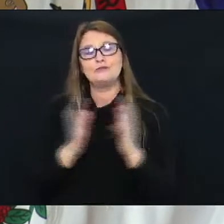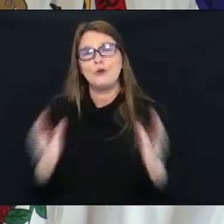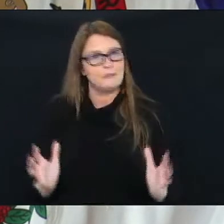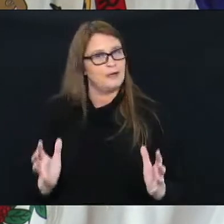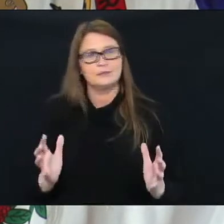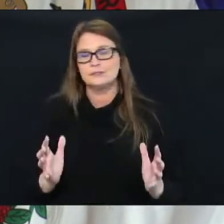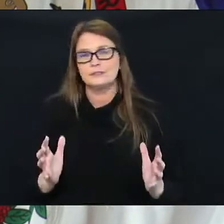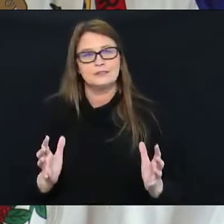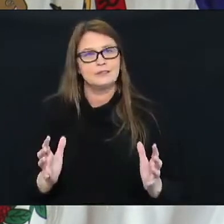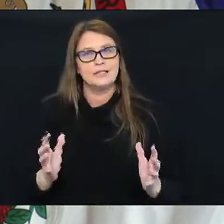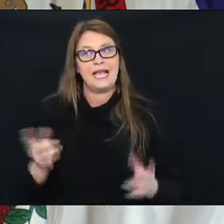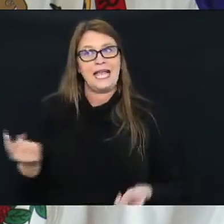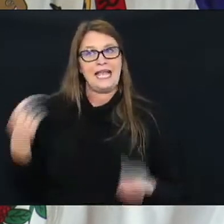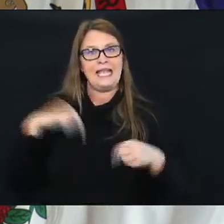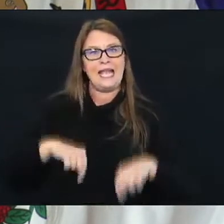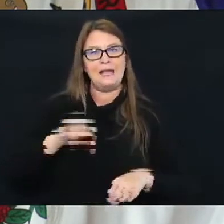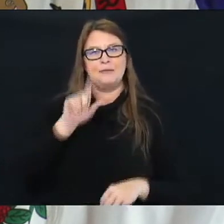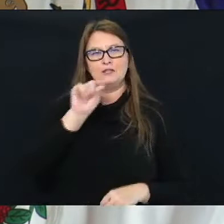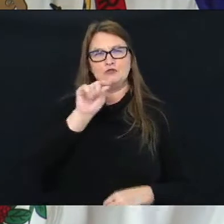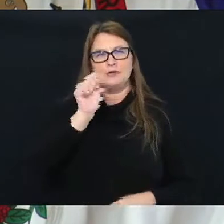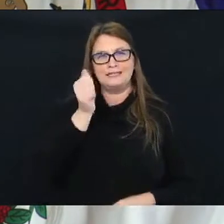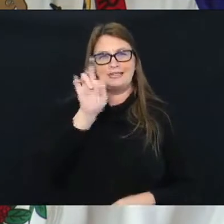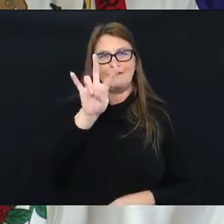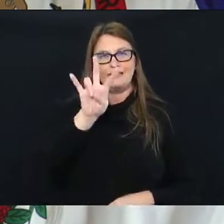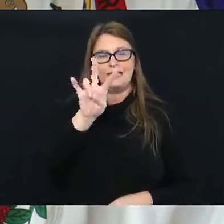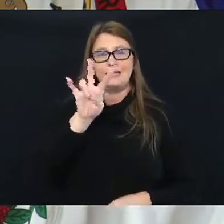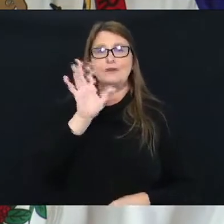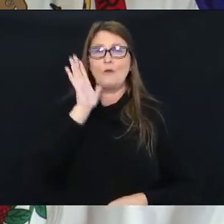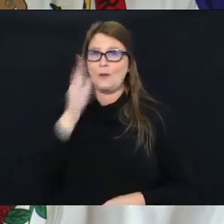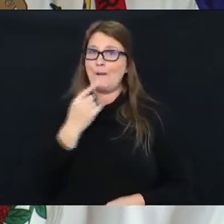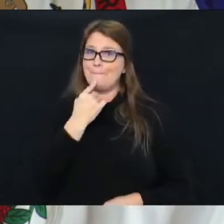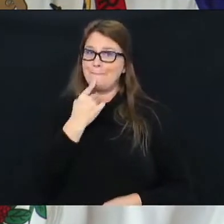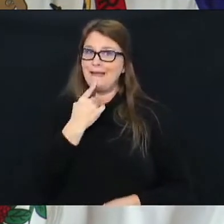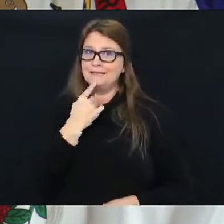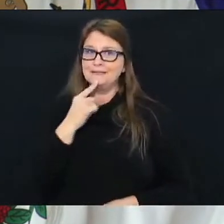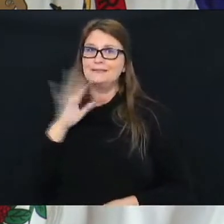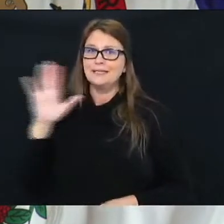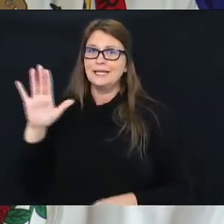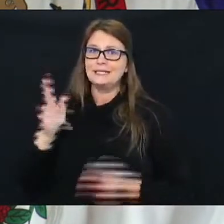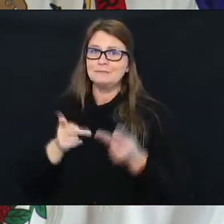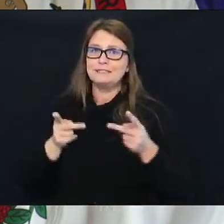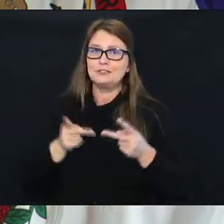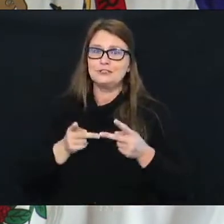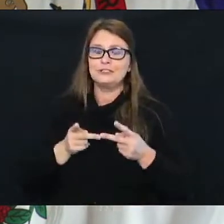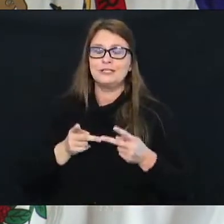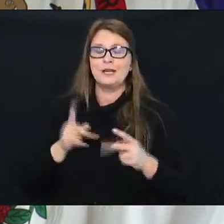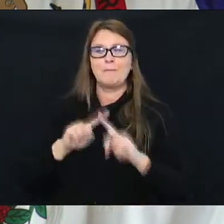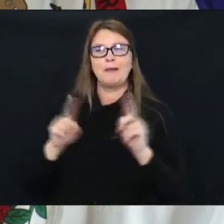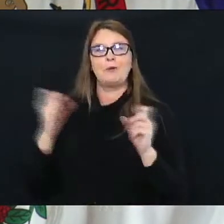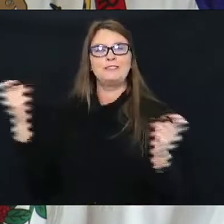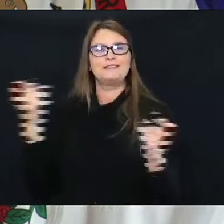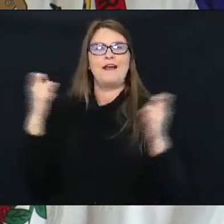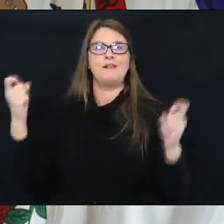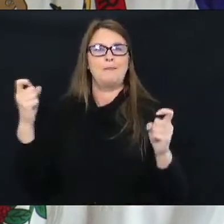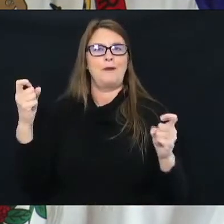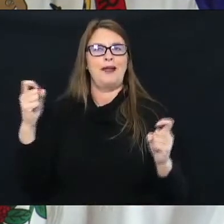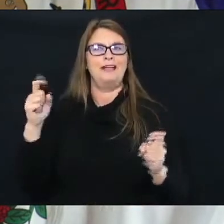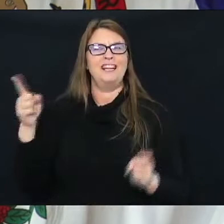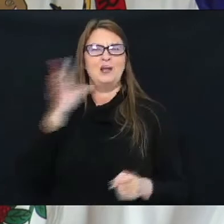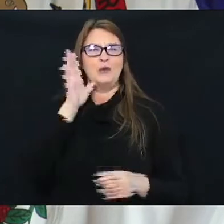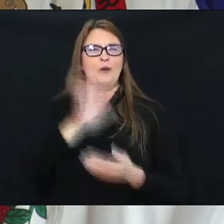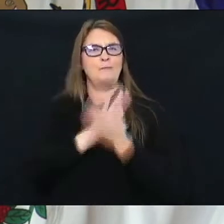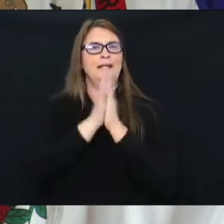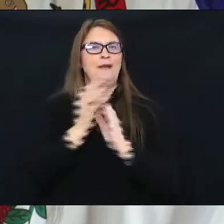He came along in 2017, and we'll miss him in that capacity, but we'll celebrate the fact that he'll be here and